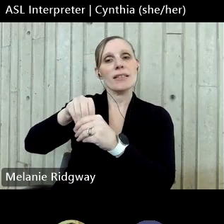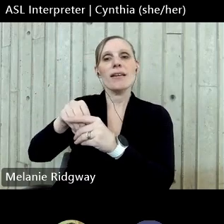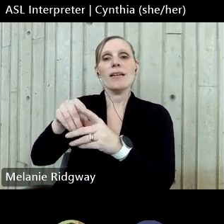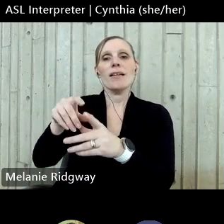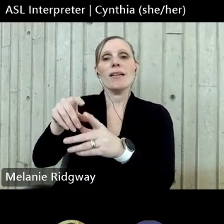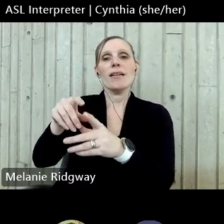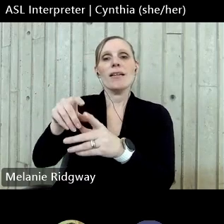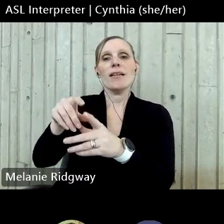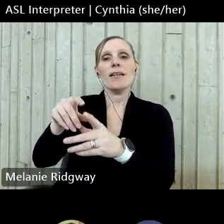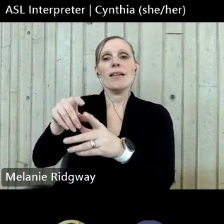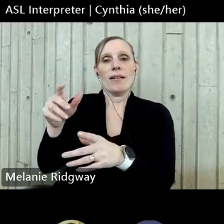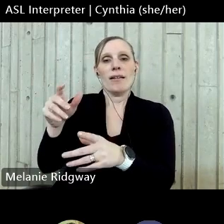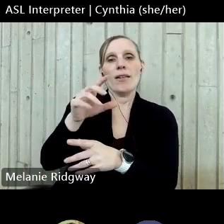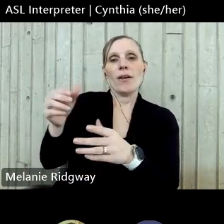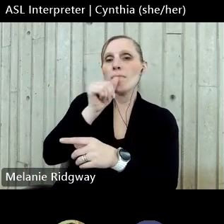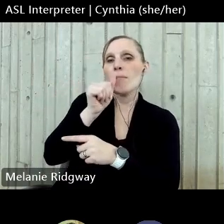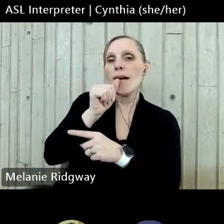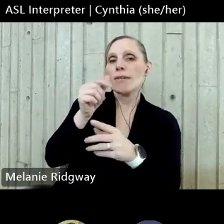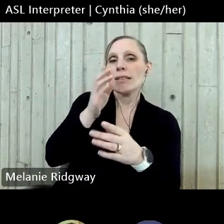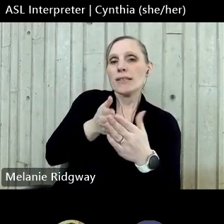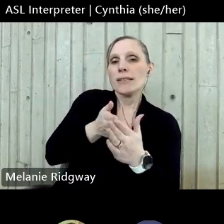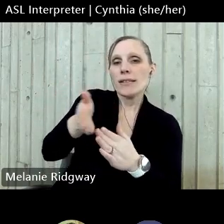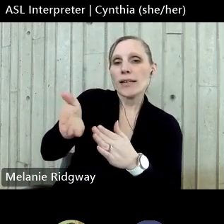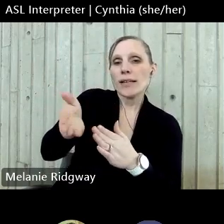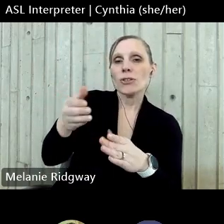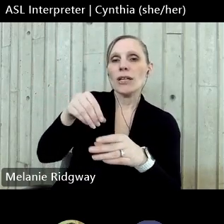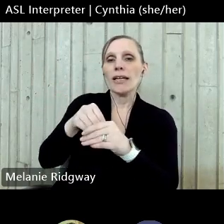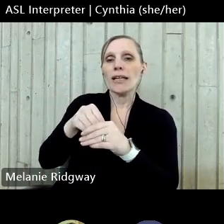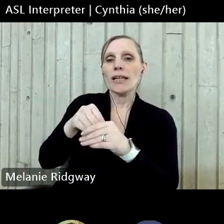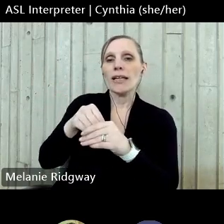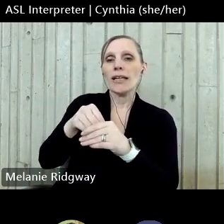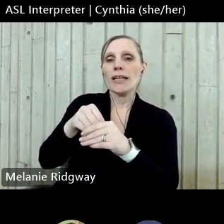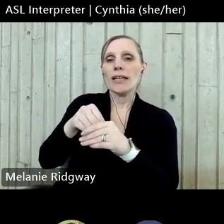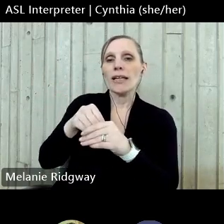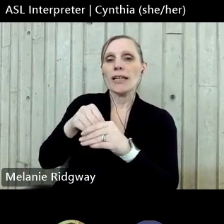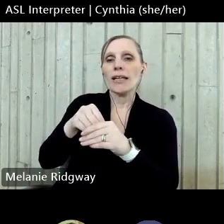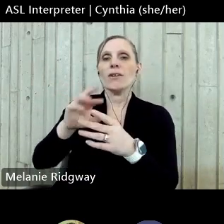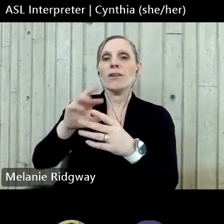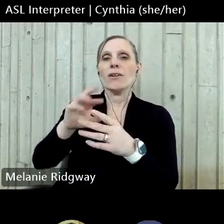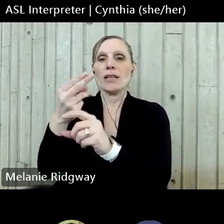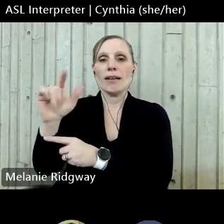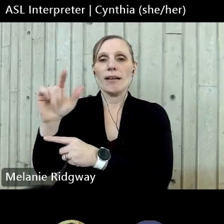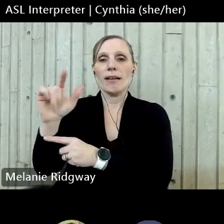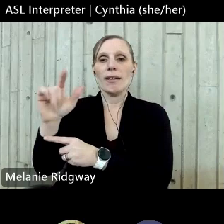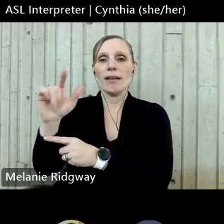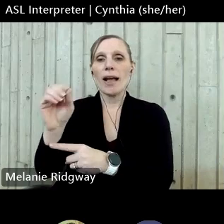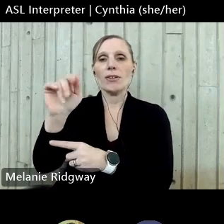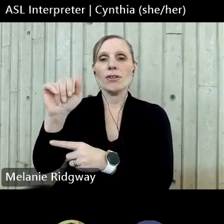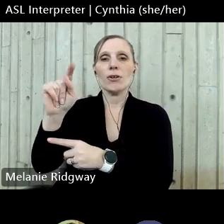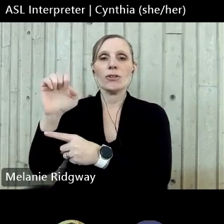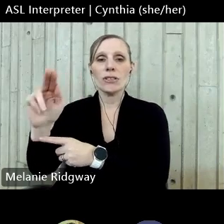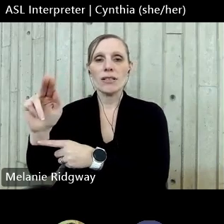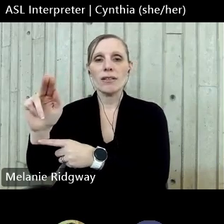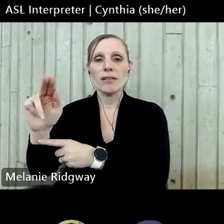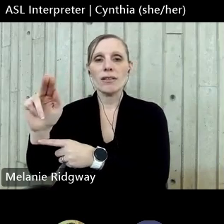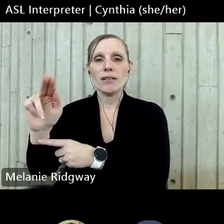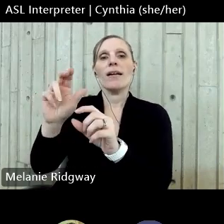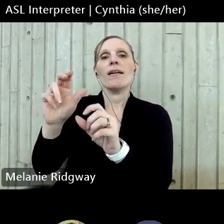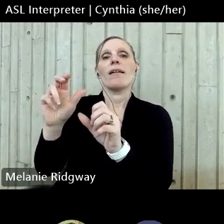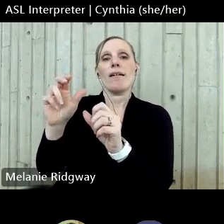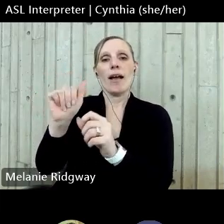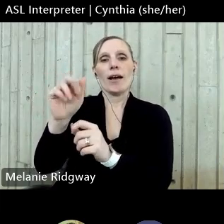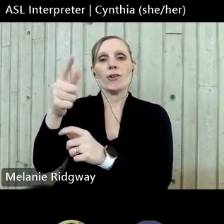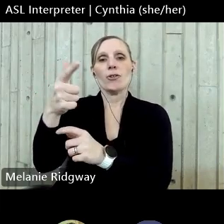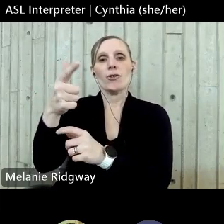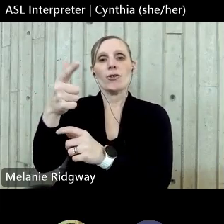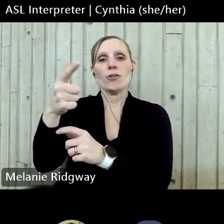Eagle Mines, and Visa Canada, provided her with a comprehensive understanding of industry dynamics, corporate strategies,